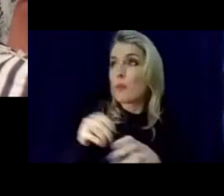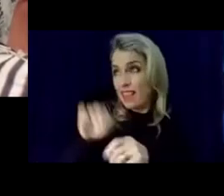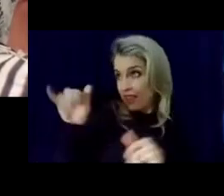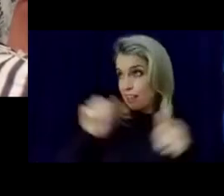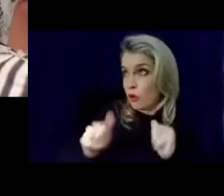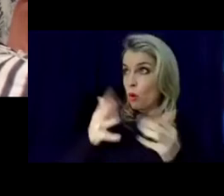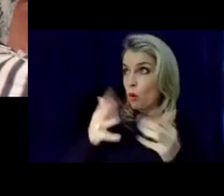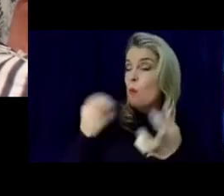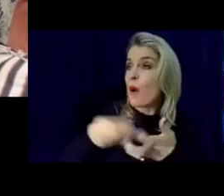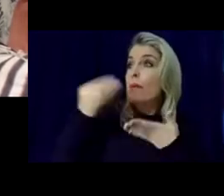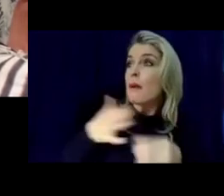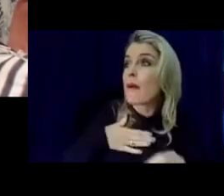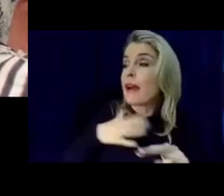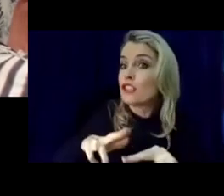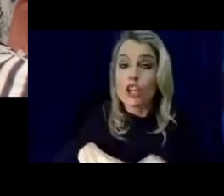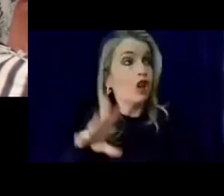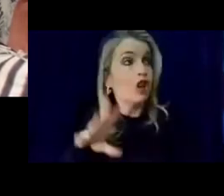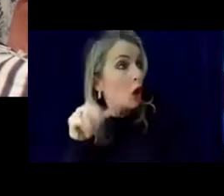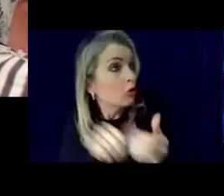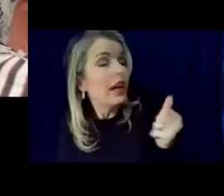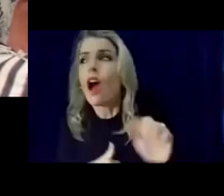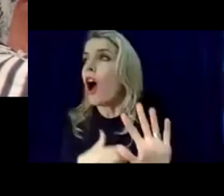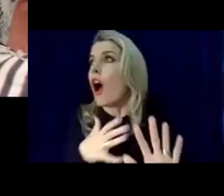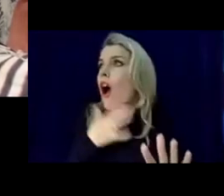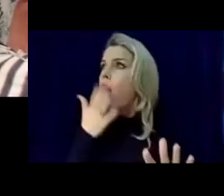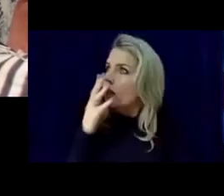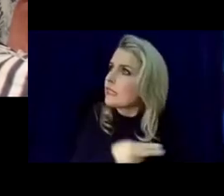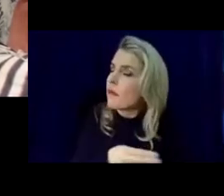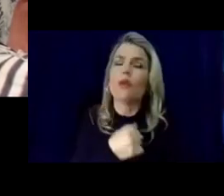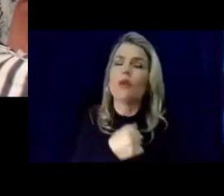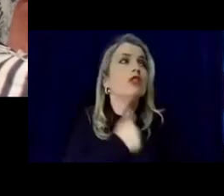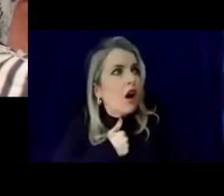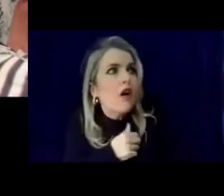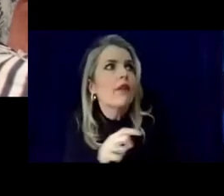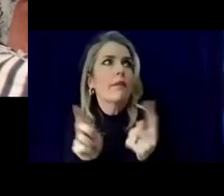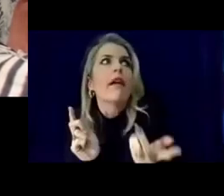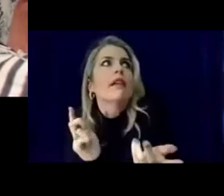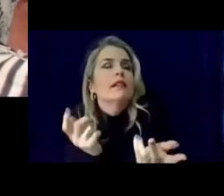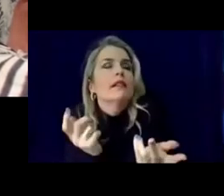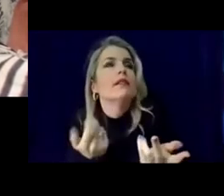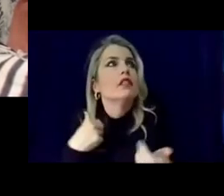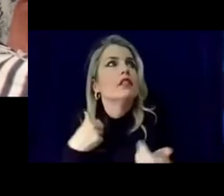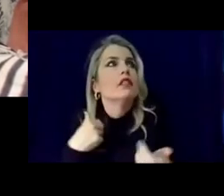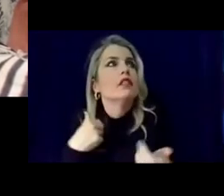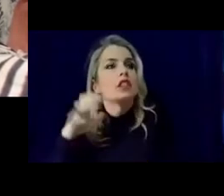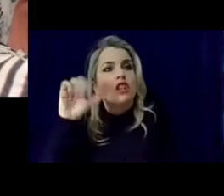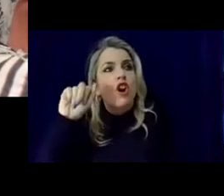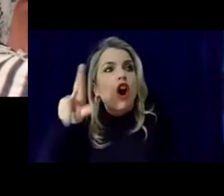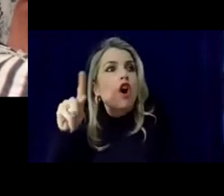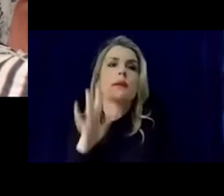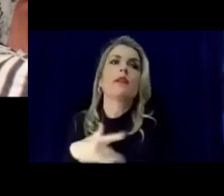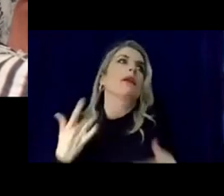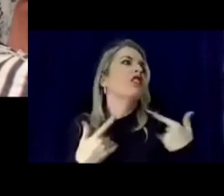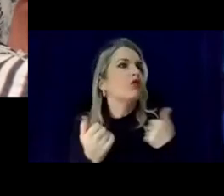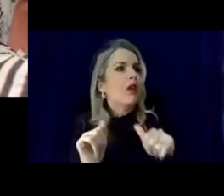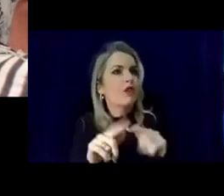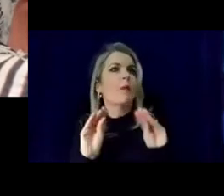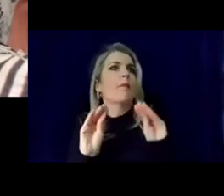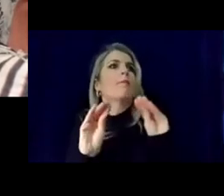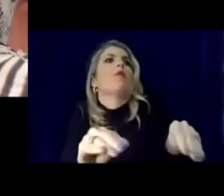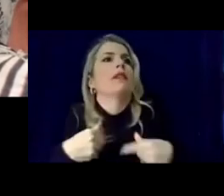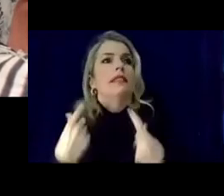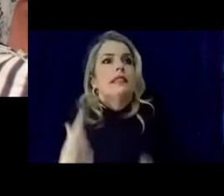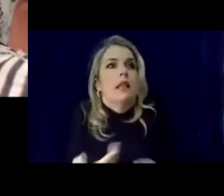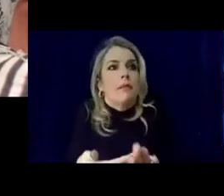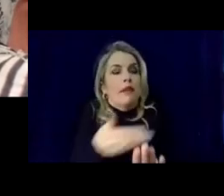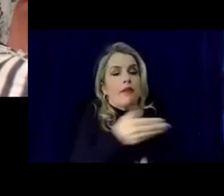buy it. No shit! Nima! Sorry, but Karo will be so excited. He's been trying to move it since before